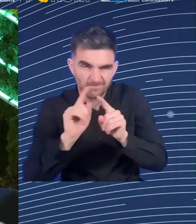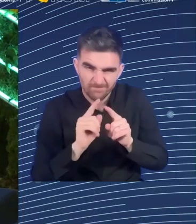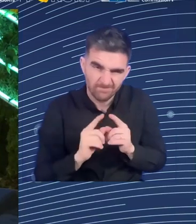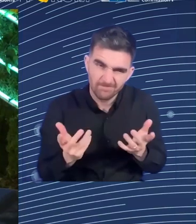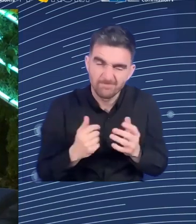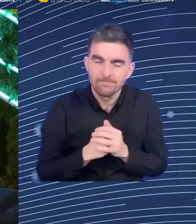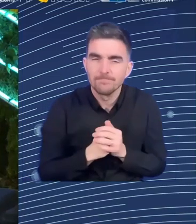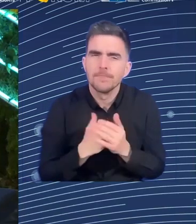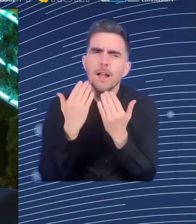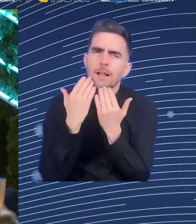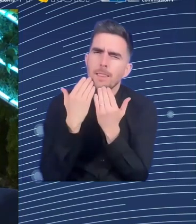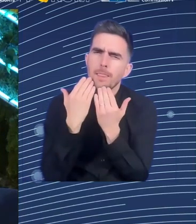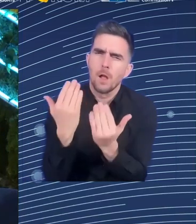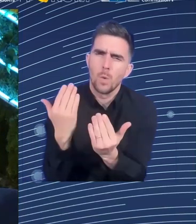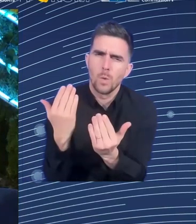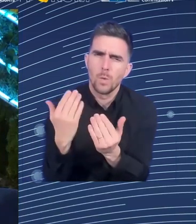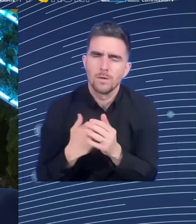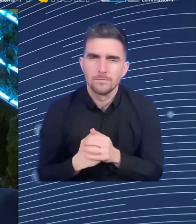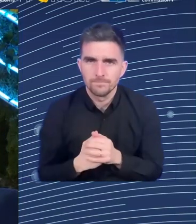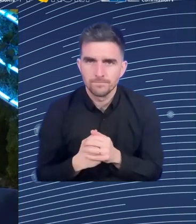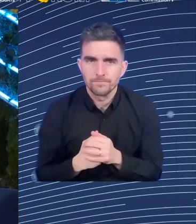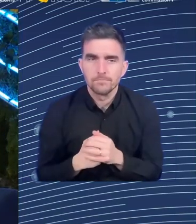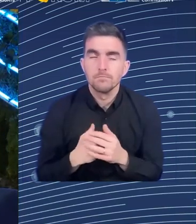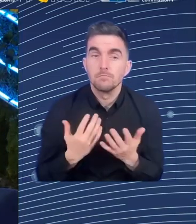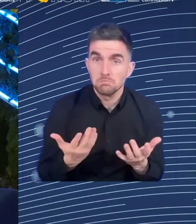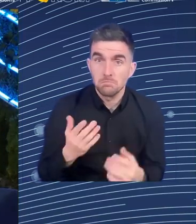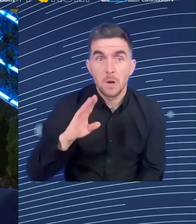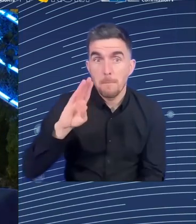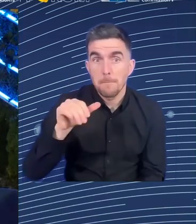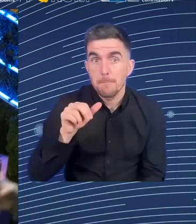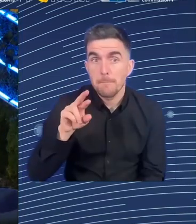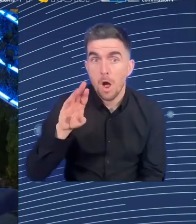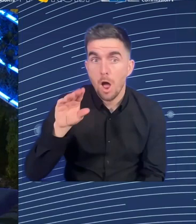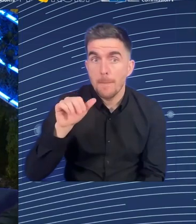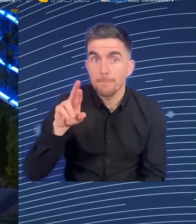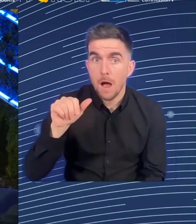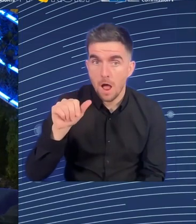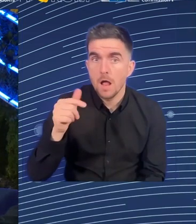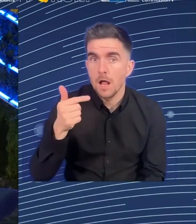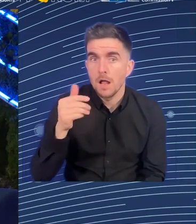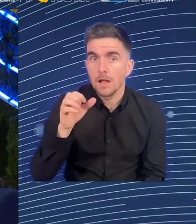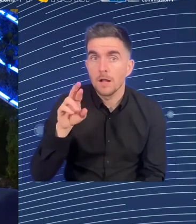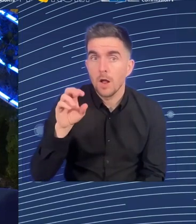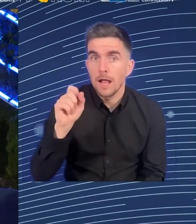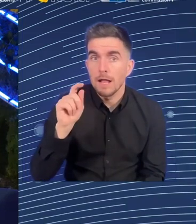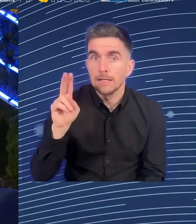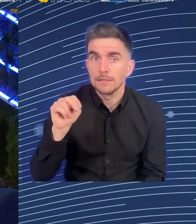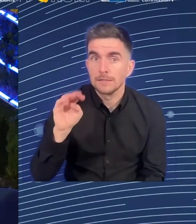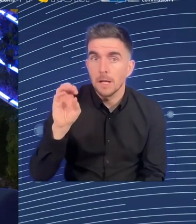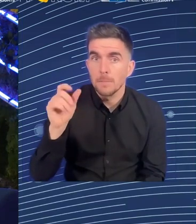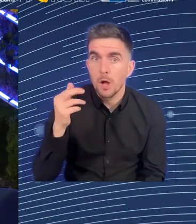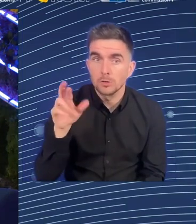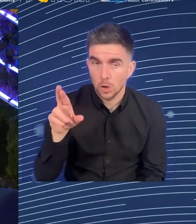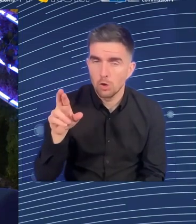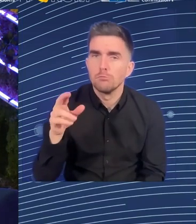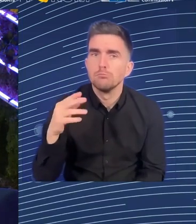jointly by DG Employment and Eurofound, and it also used the European Working